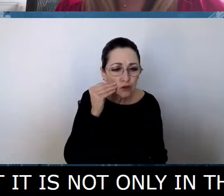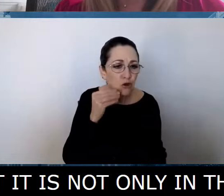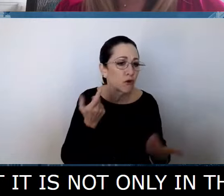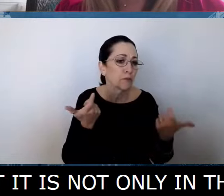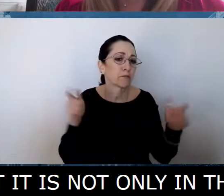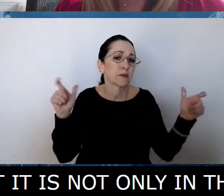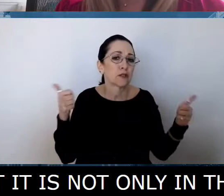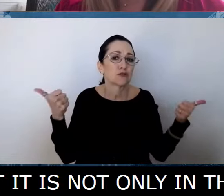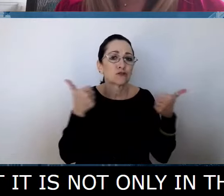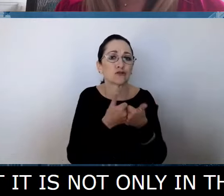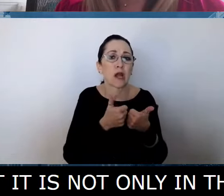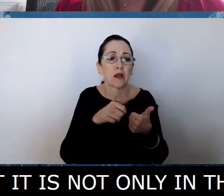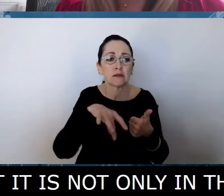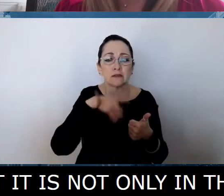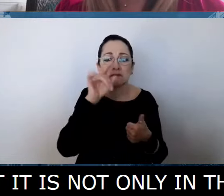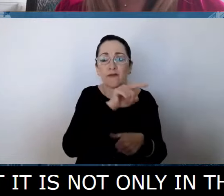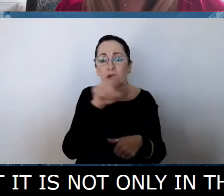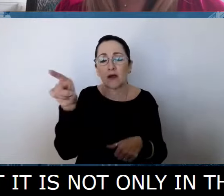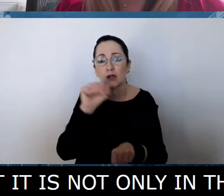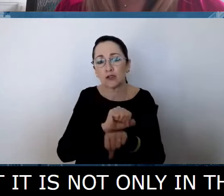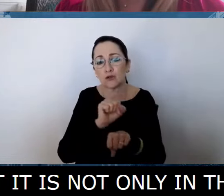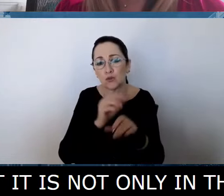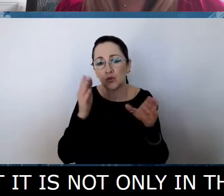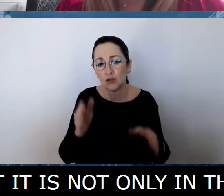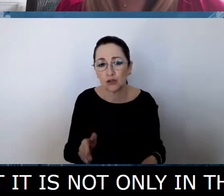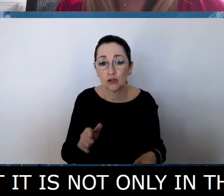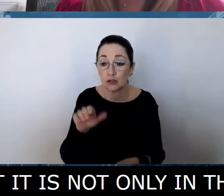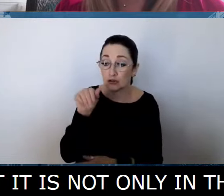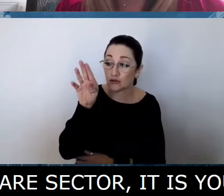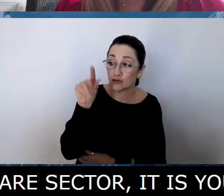is finding workers. I think the August numbers,